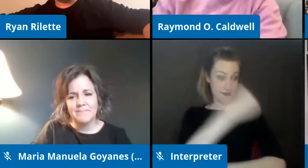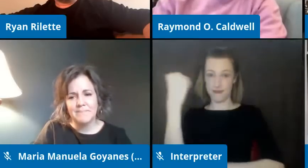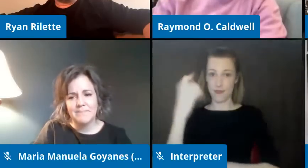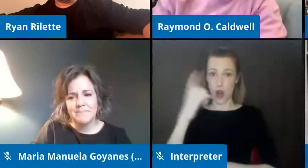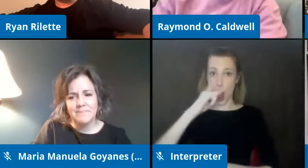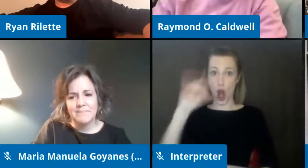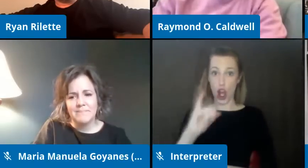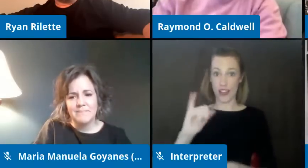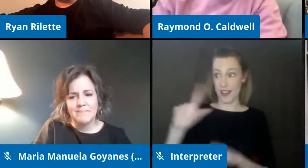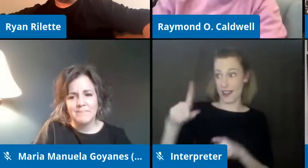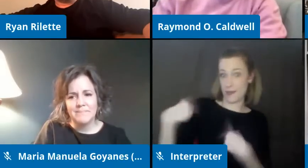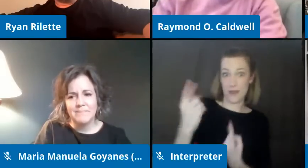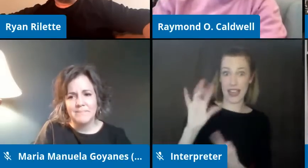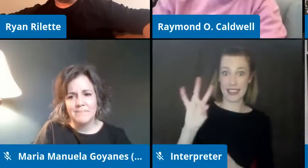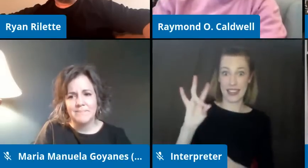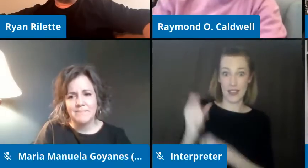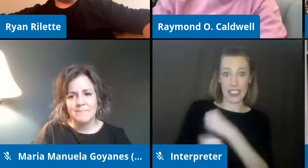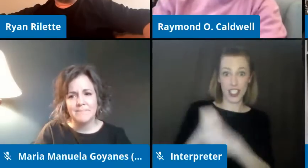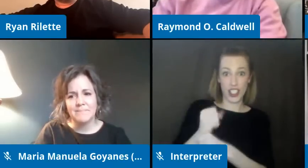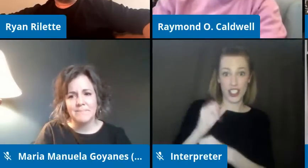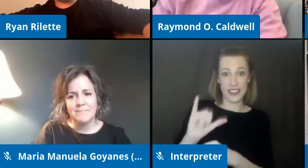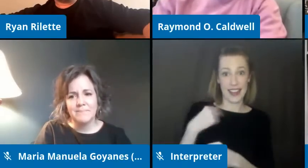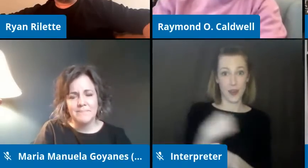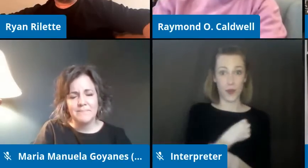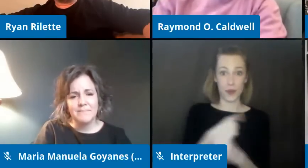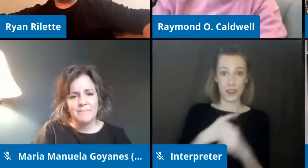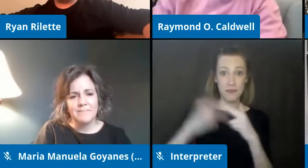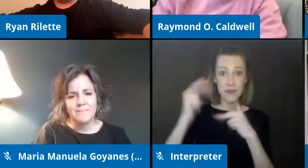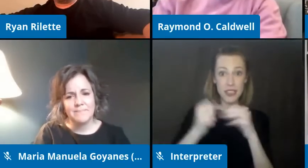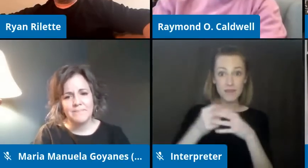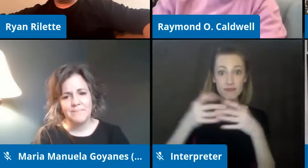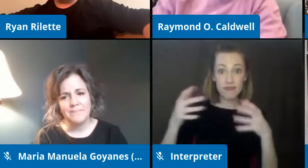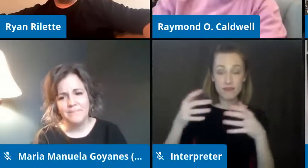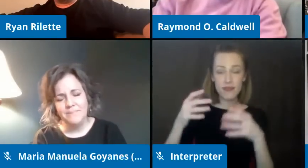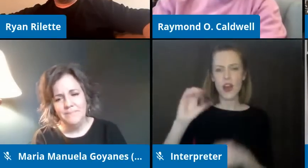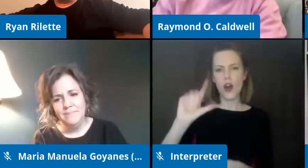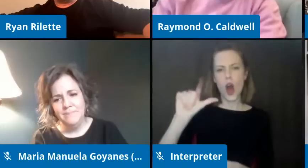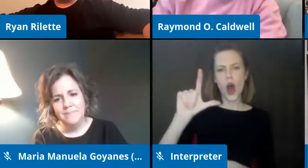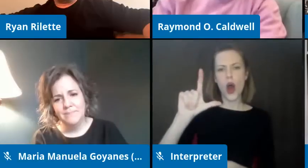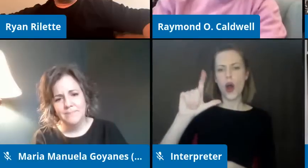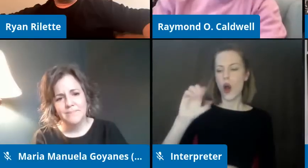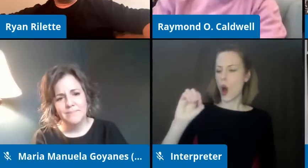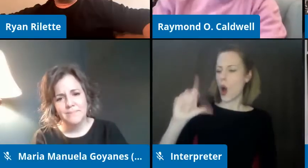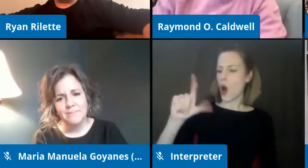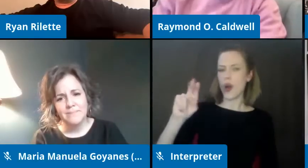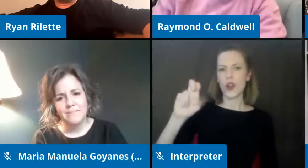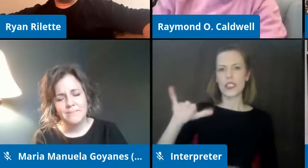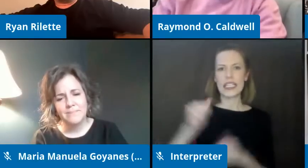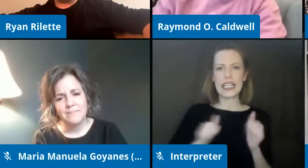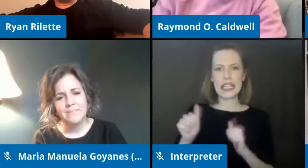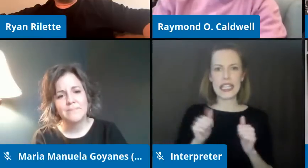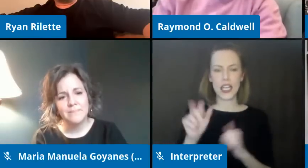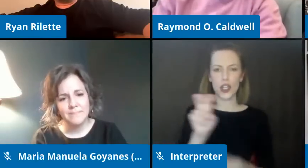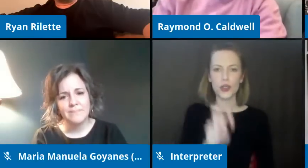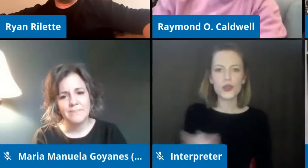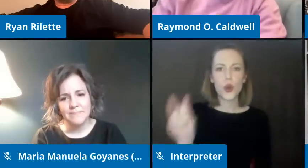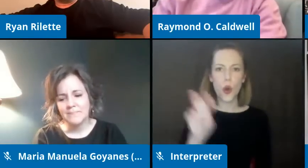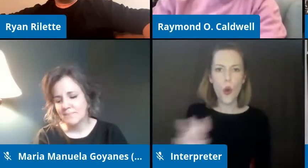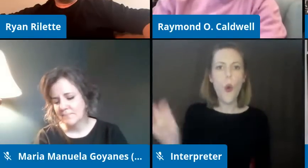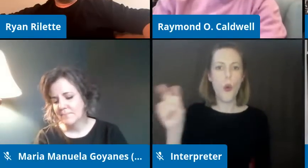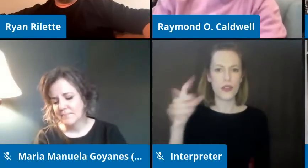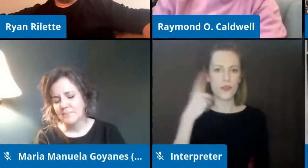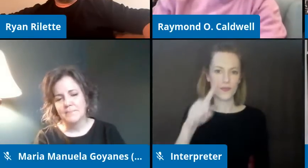Only Theater was a touring house for a very long time. It did close during World War II for a number of years and came back.